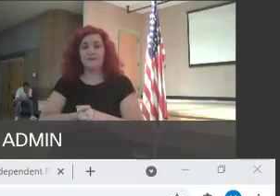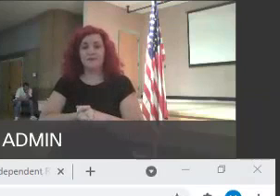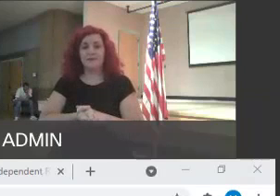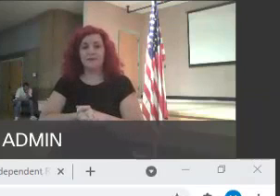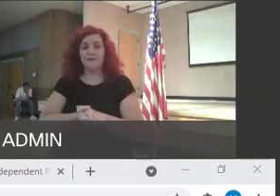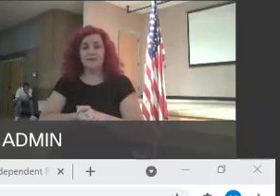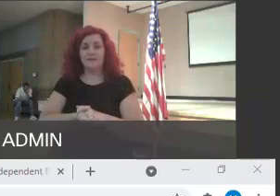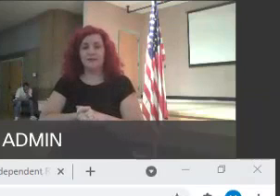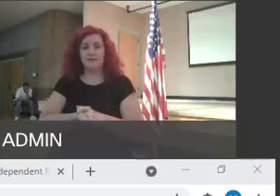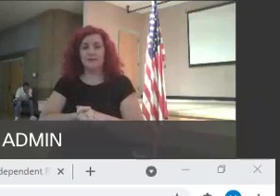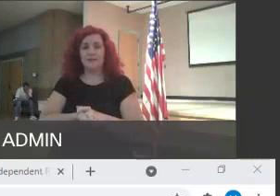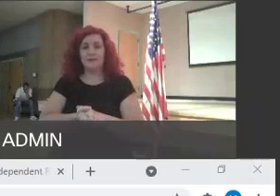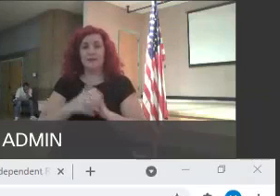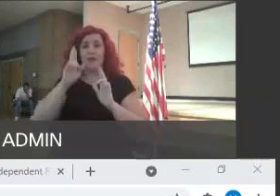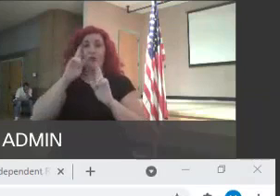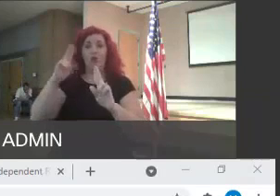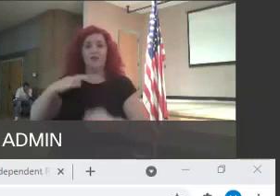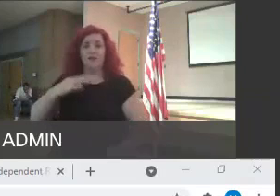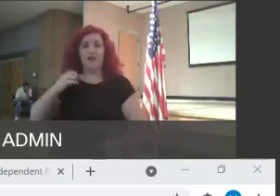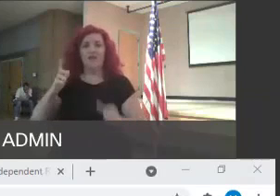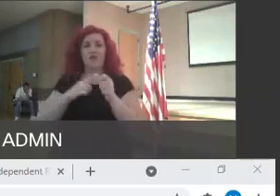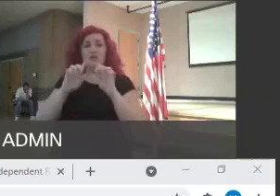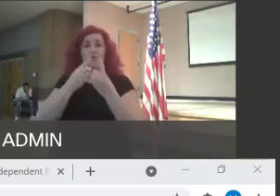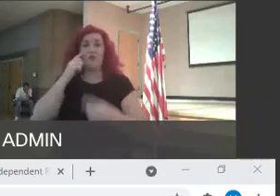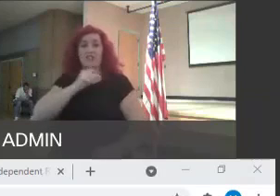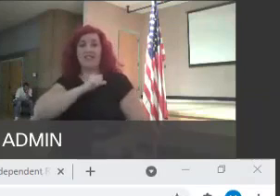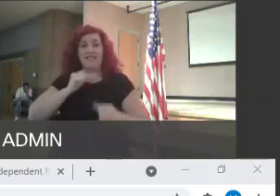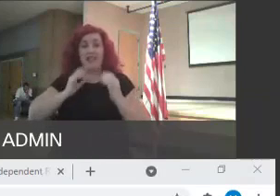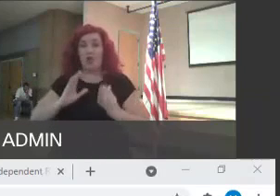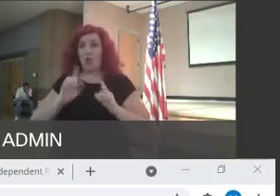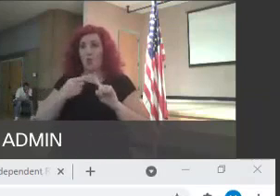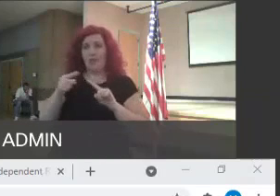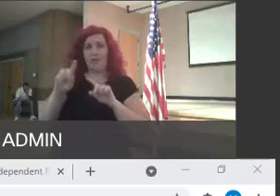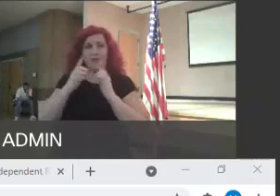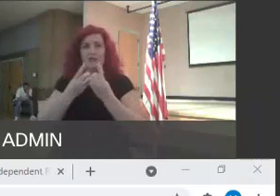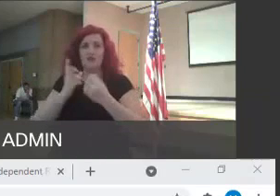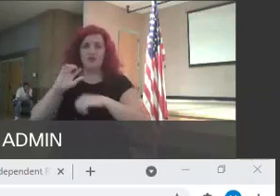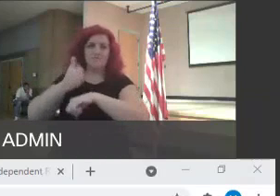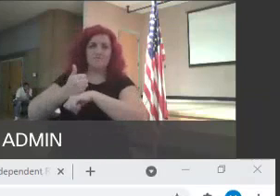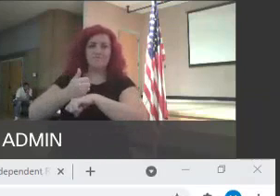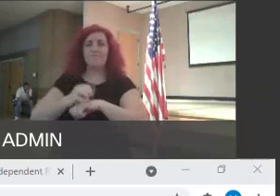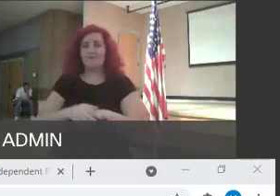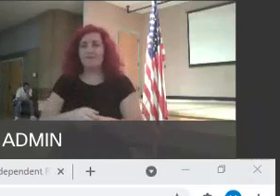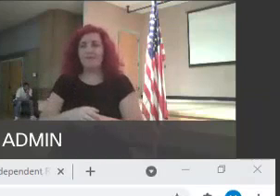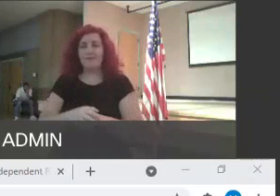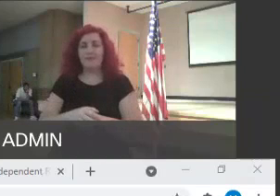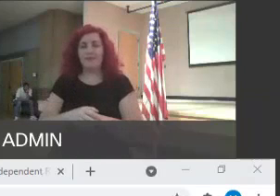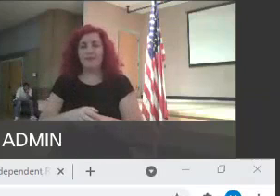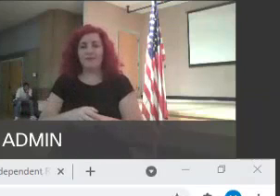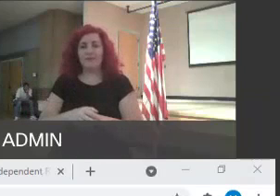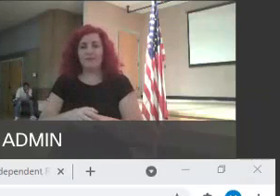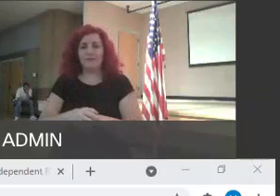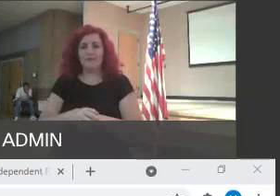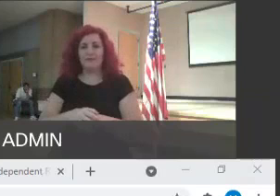as the first District 4 senator when those districts were created. And I can tell you